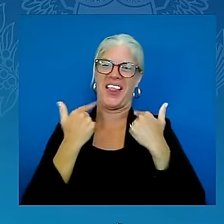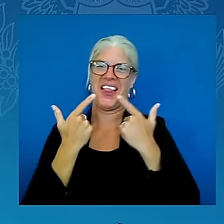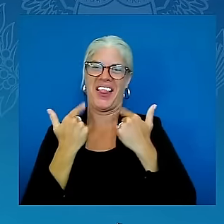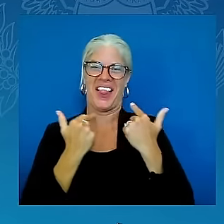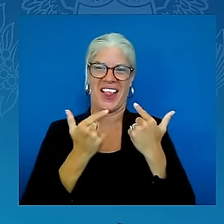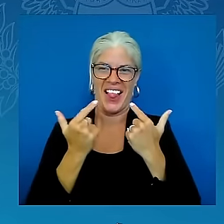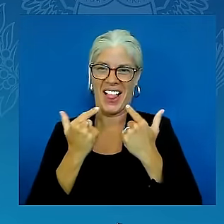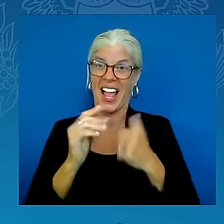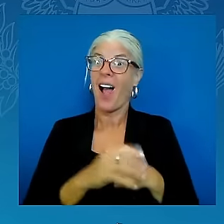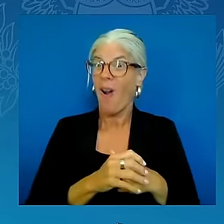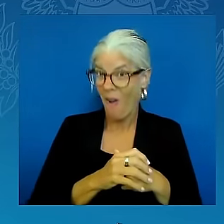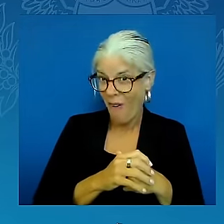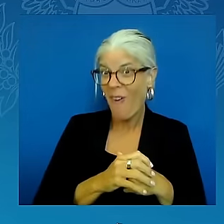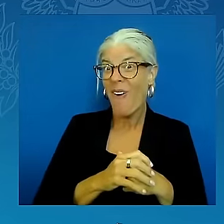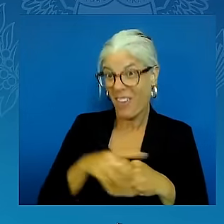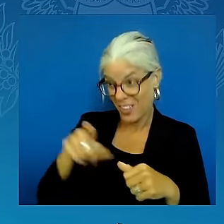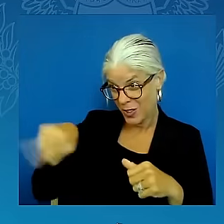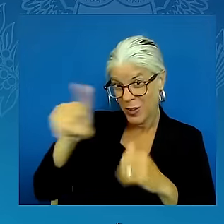conversation with Sheila Jackson Lee.